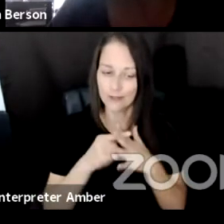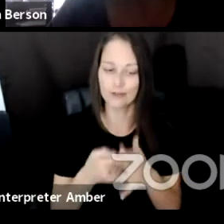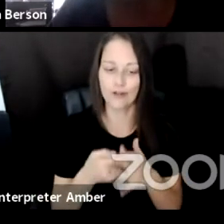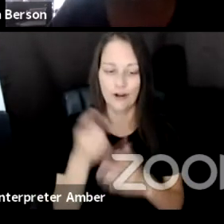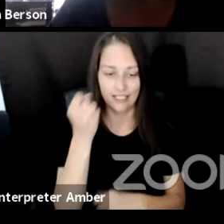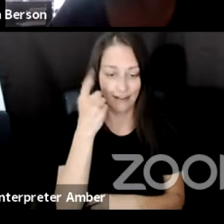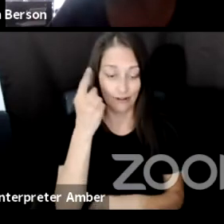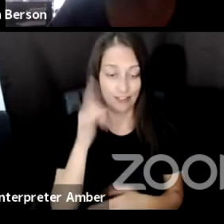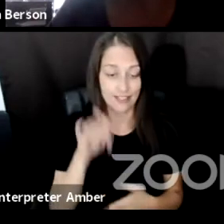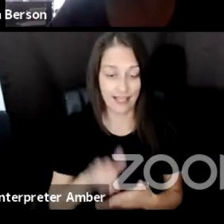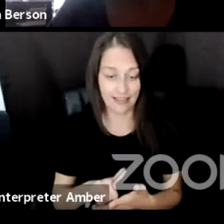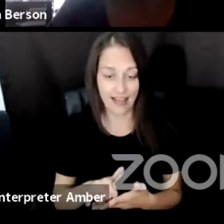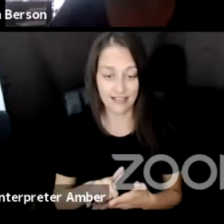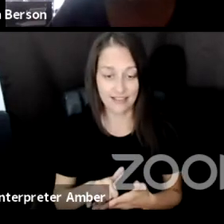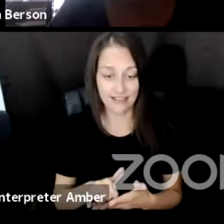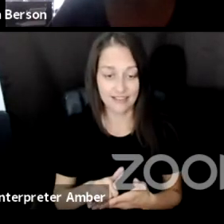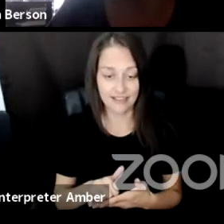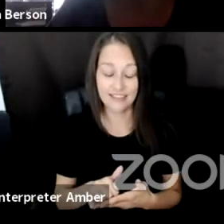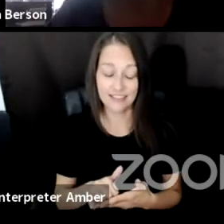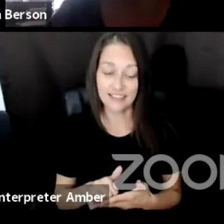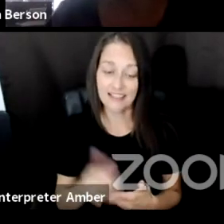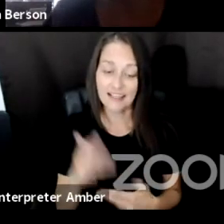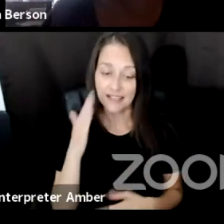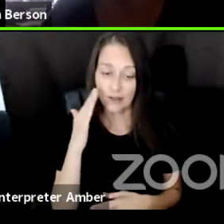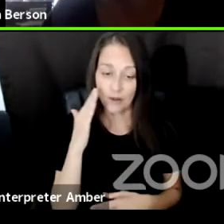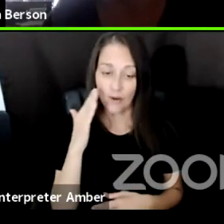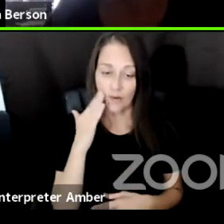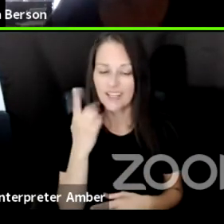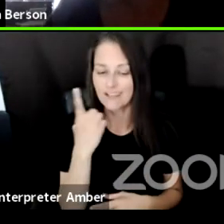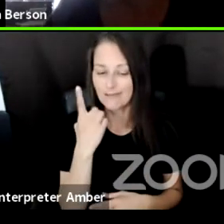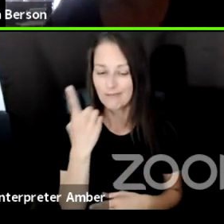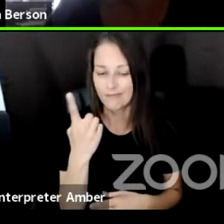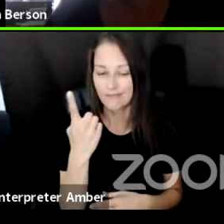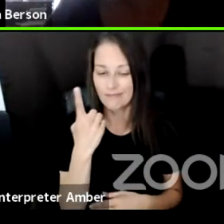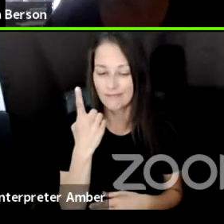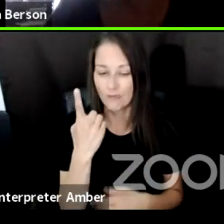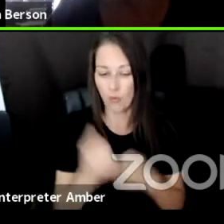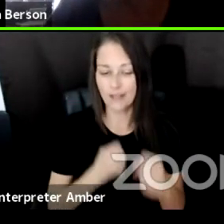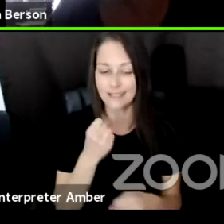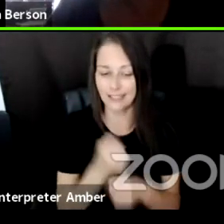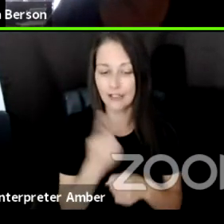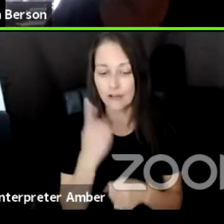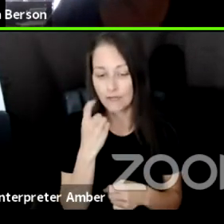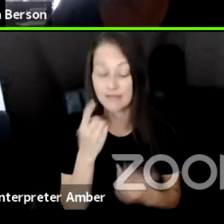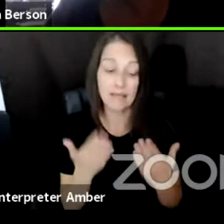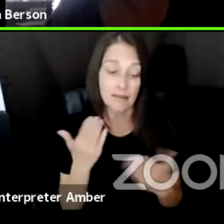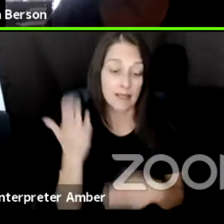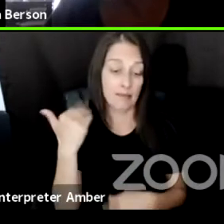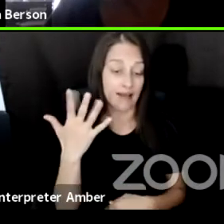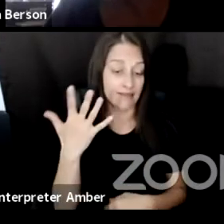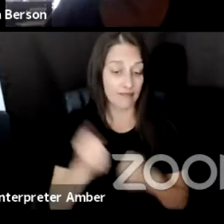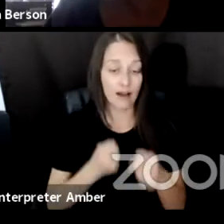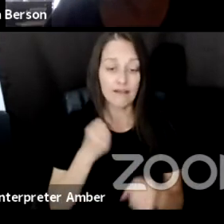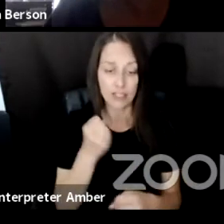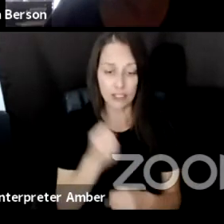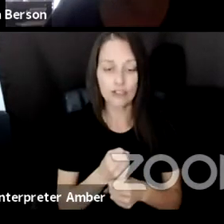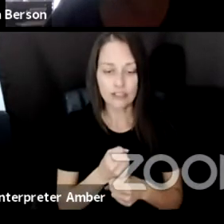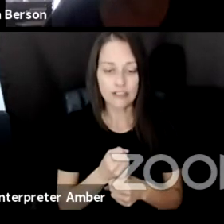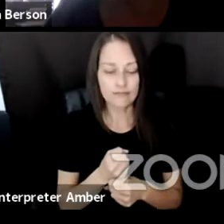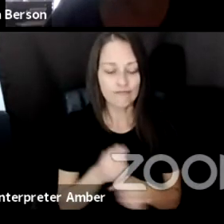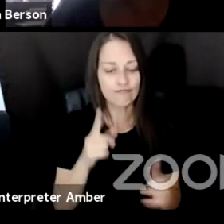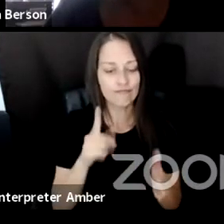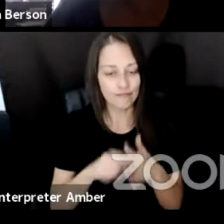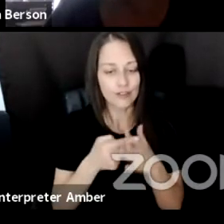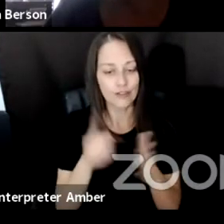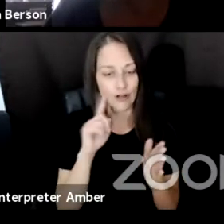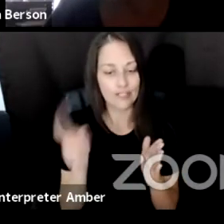in the past, well, definitely in the past year, but maybe the past 5 years or so. And I think that